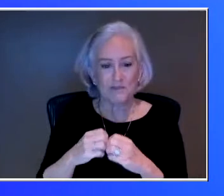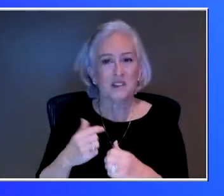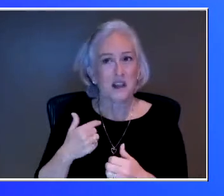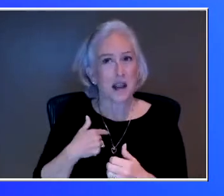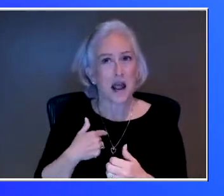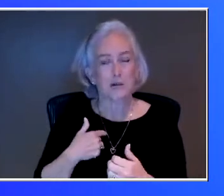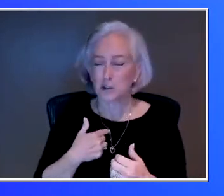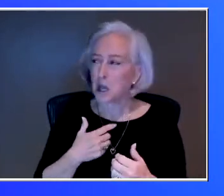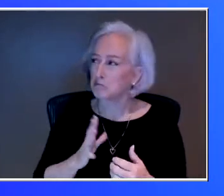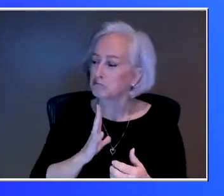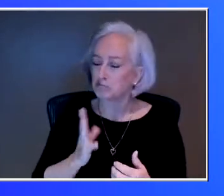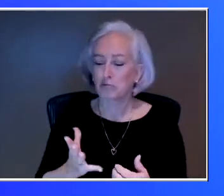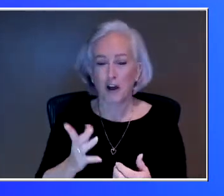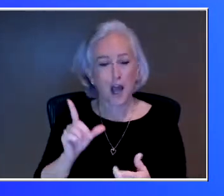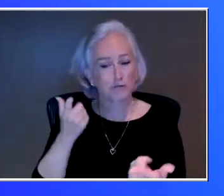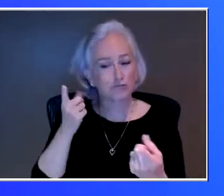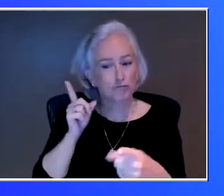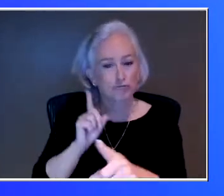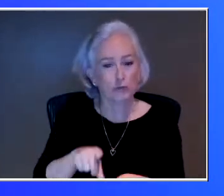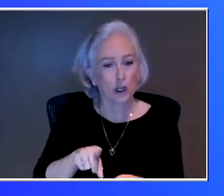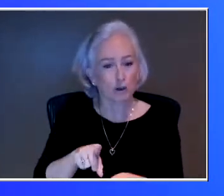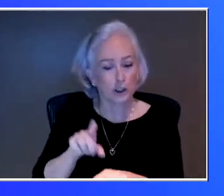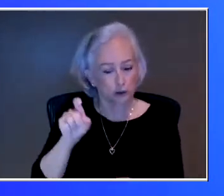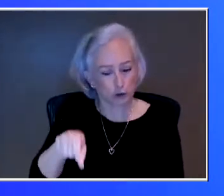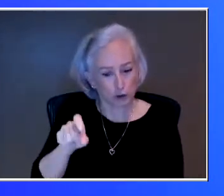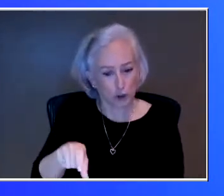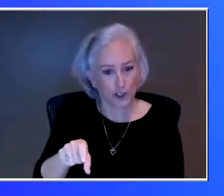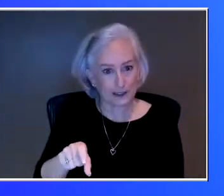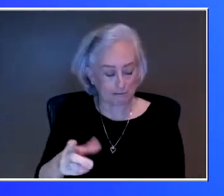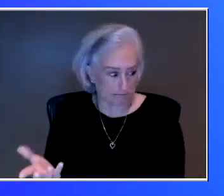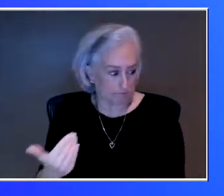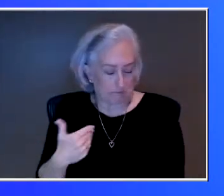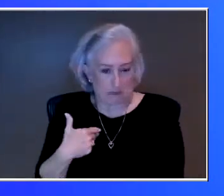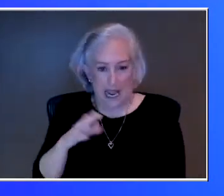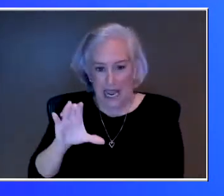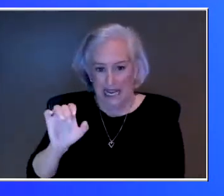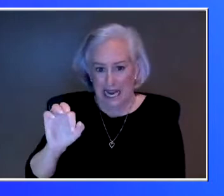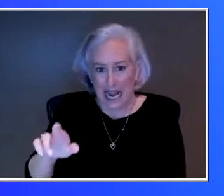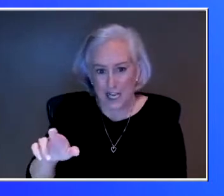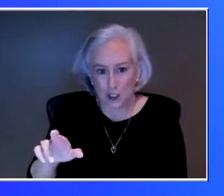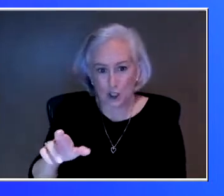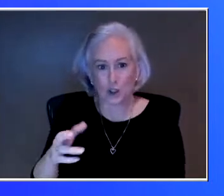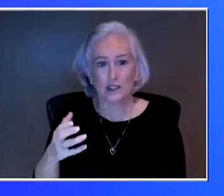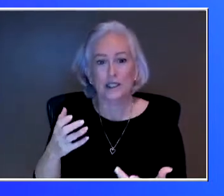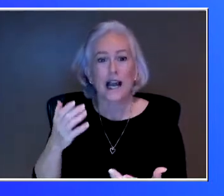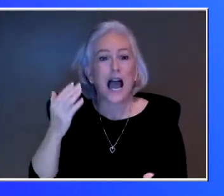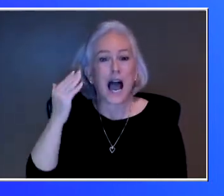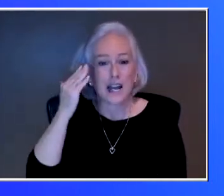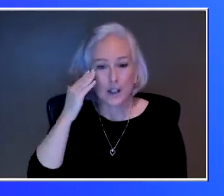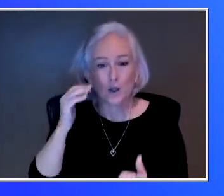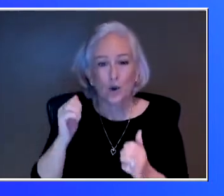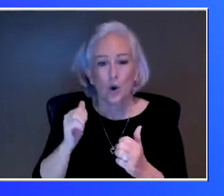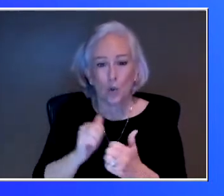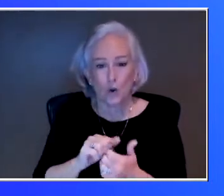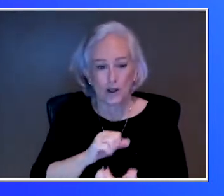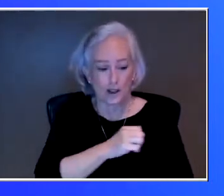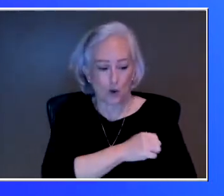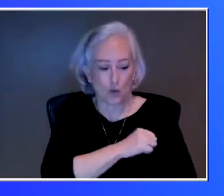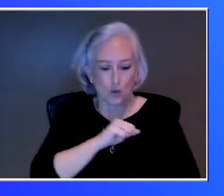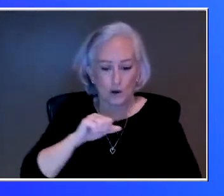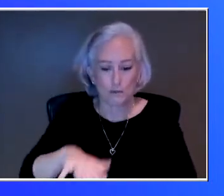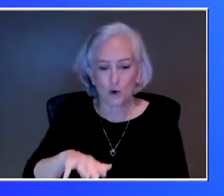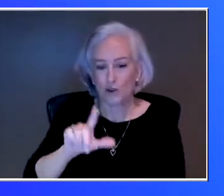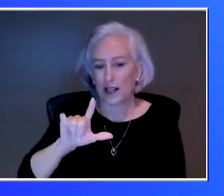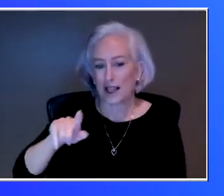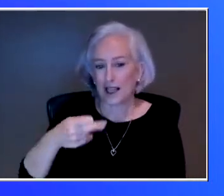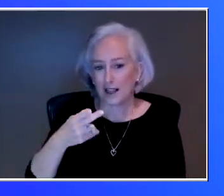immediately because I had cancer, and I knew that with the removal of lymph nodes, or I understood that with the